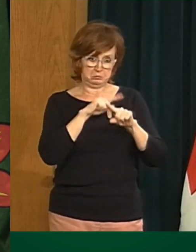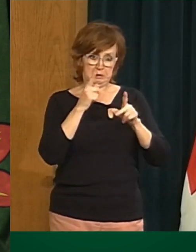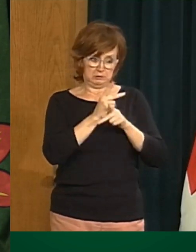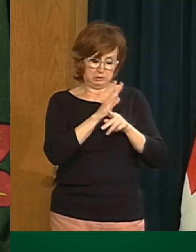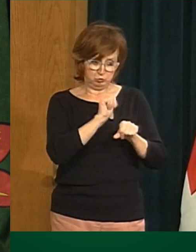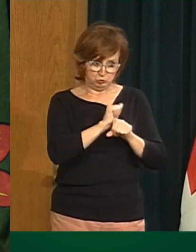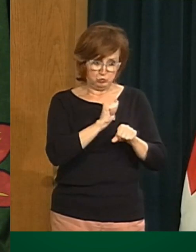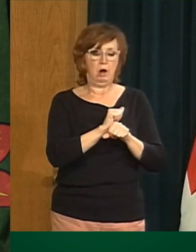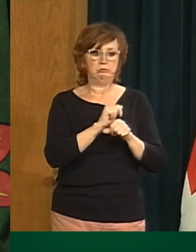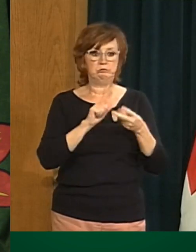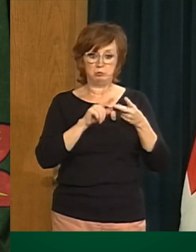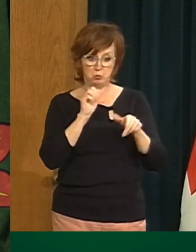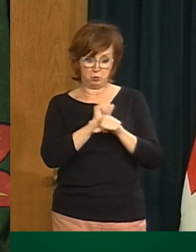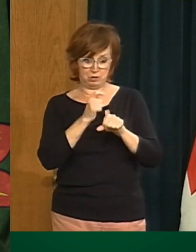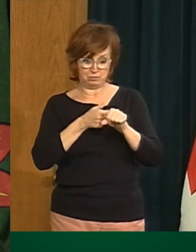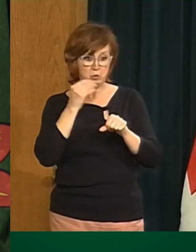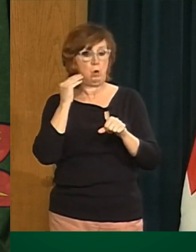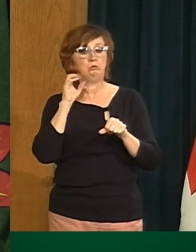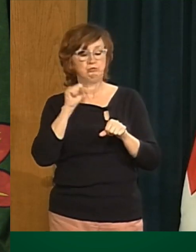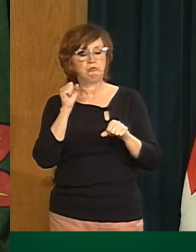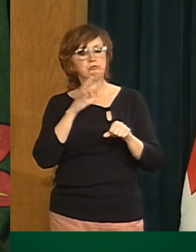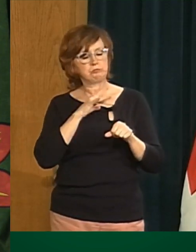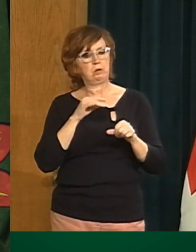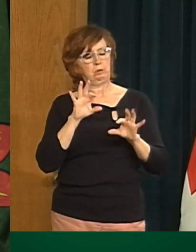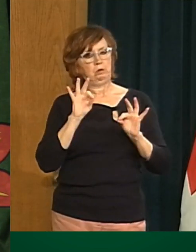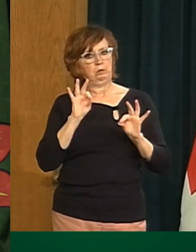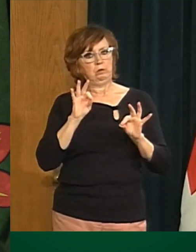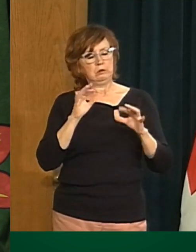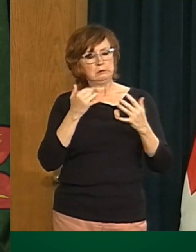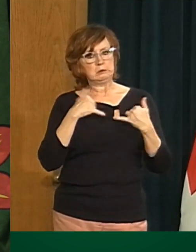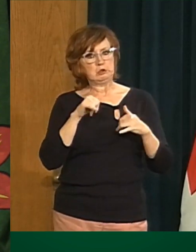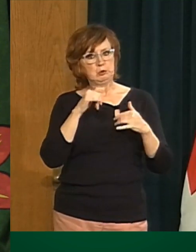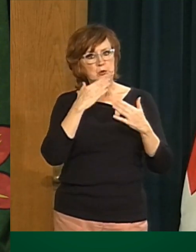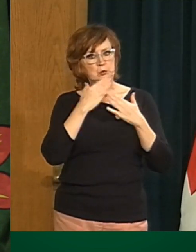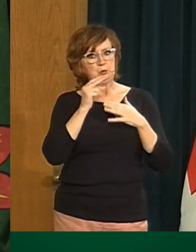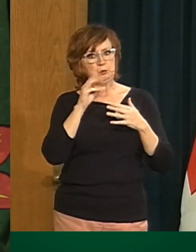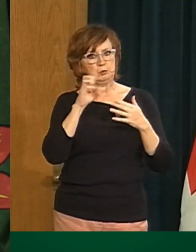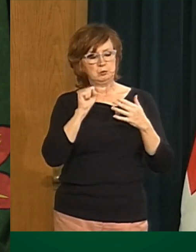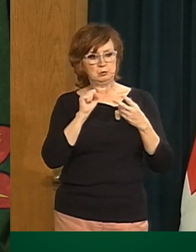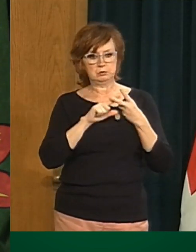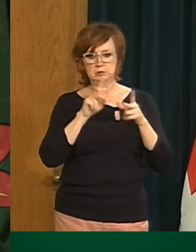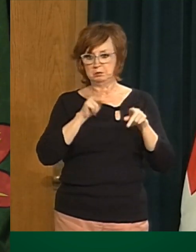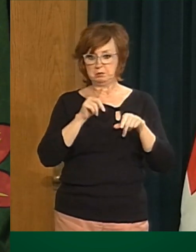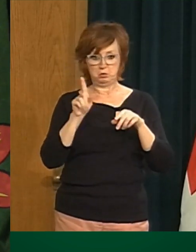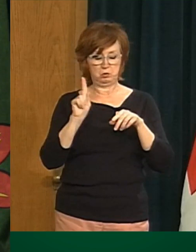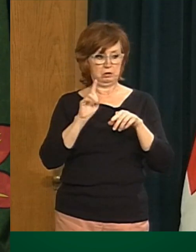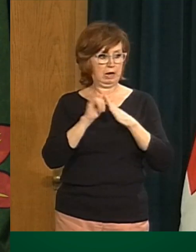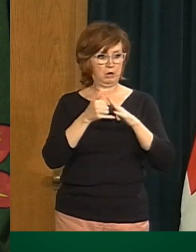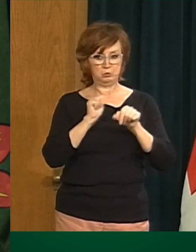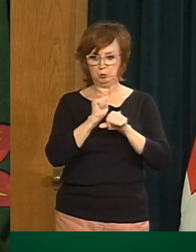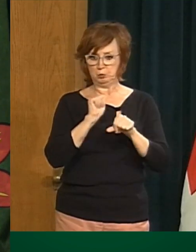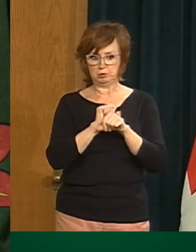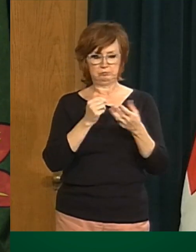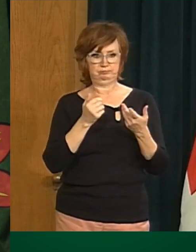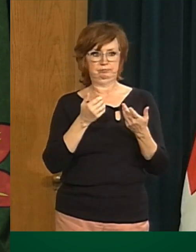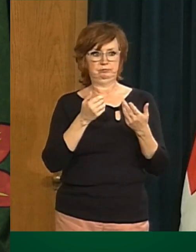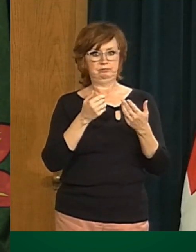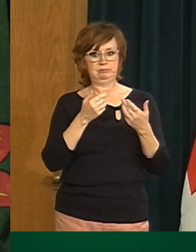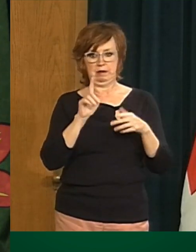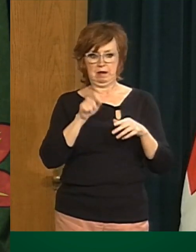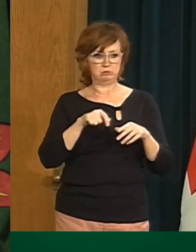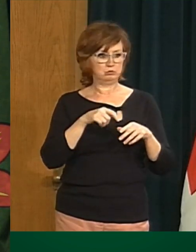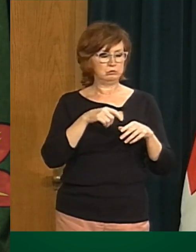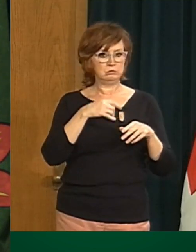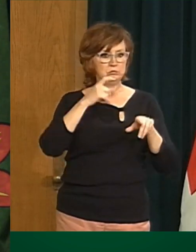from home, for instance. More are doing business online. They're physical distancing in many different manners. But